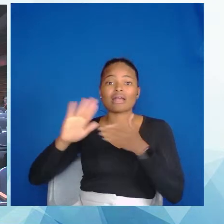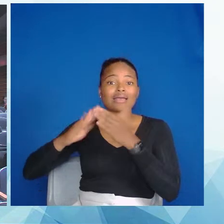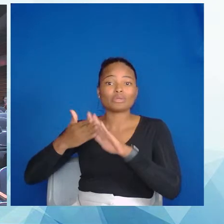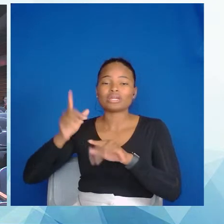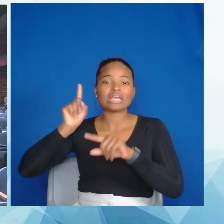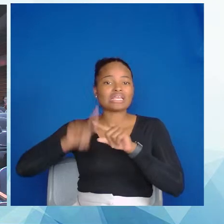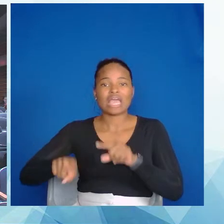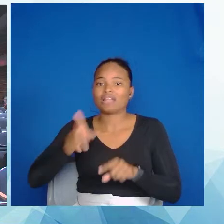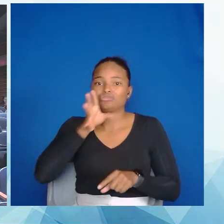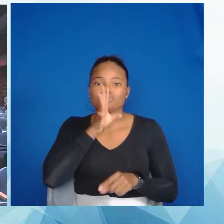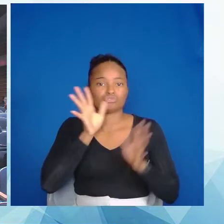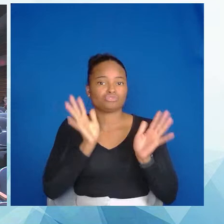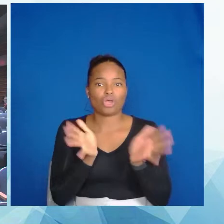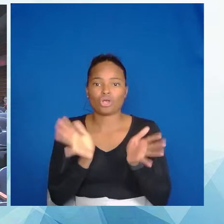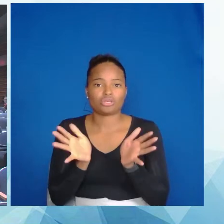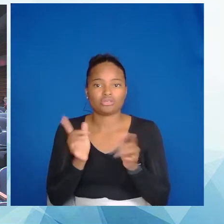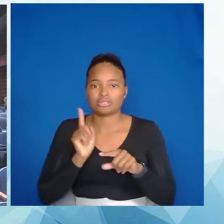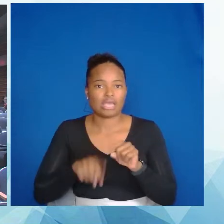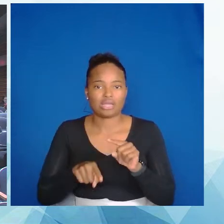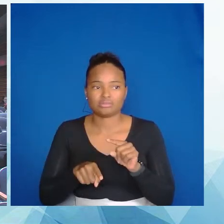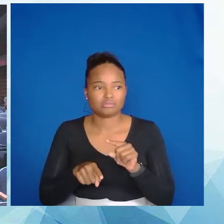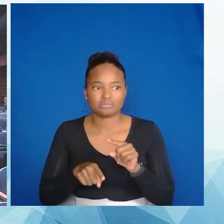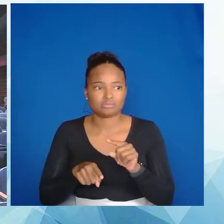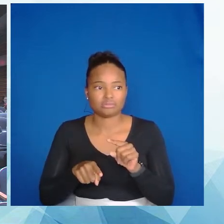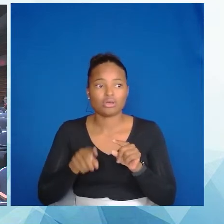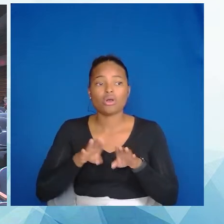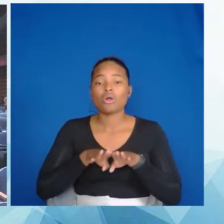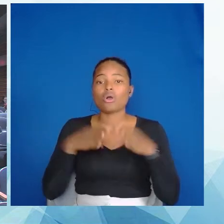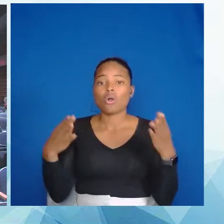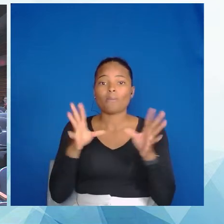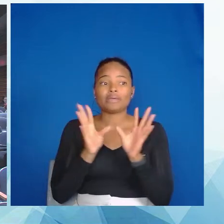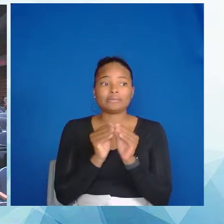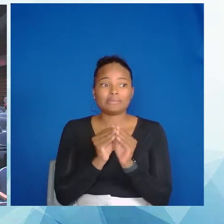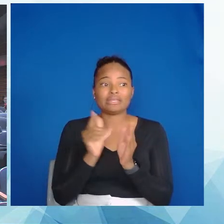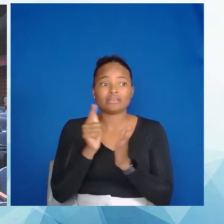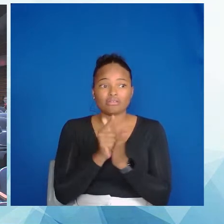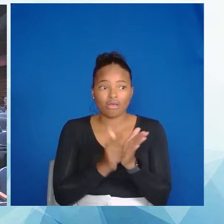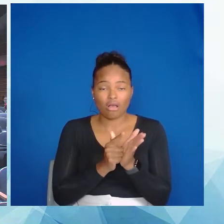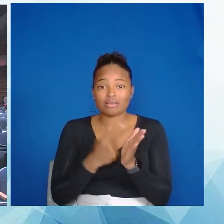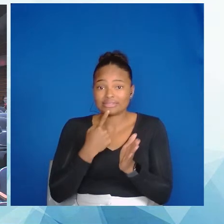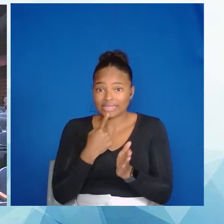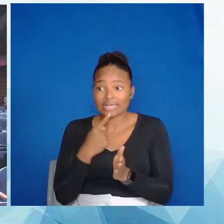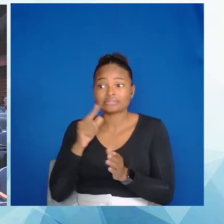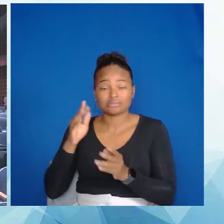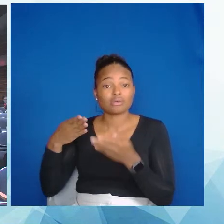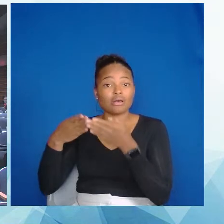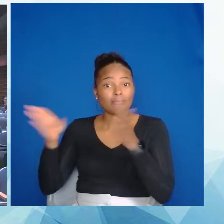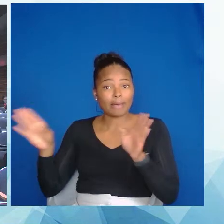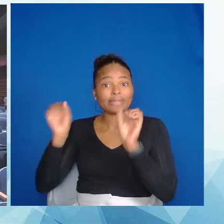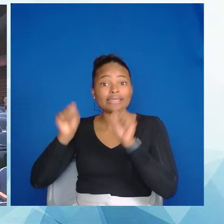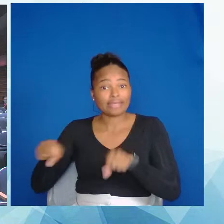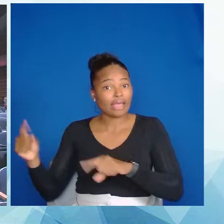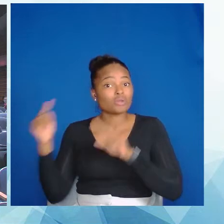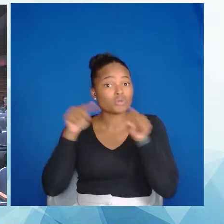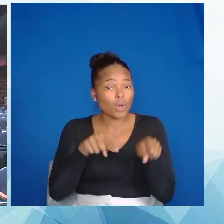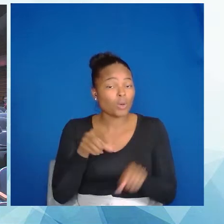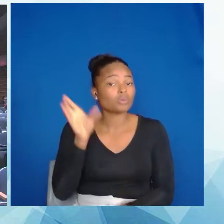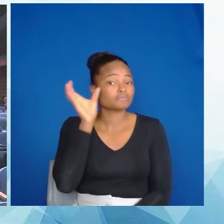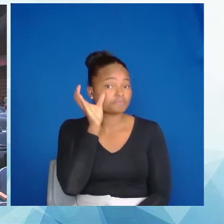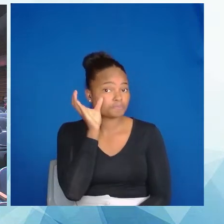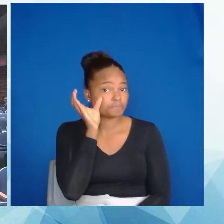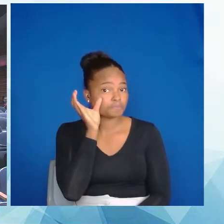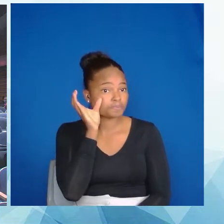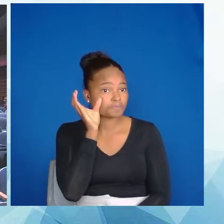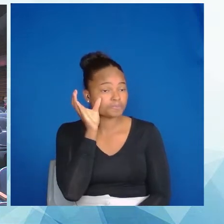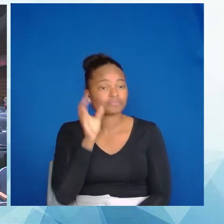meeting. That is, the open meeting law requires that they be able to attend and listen. However,